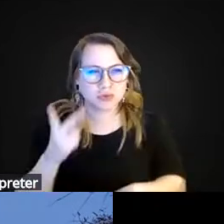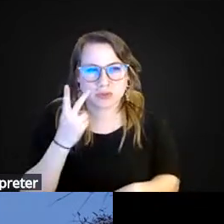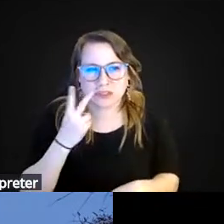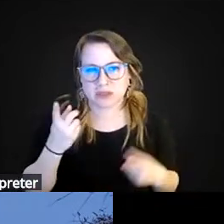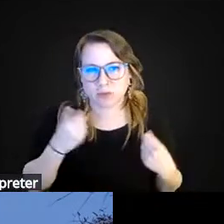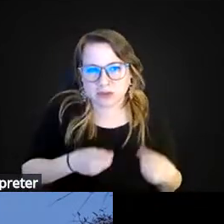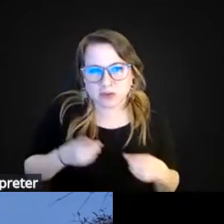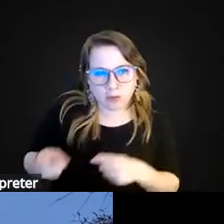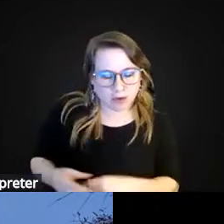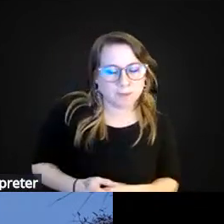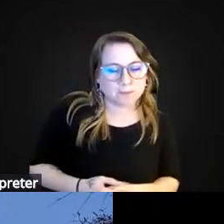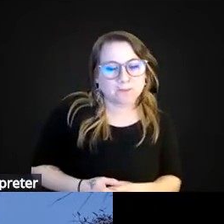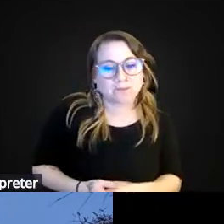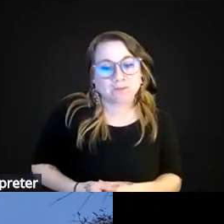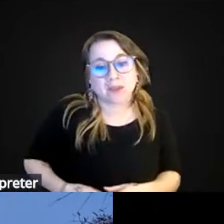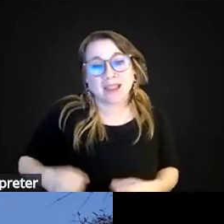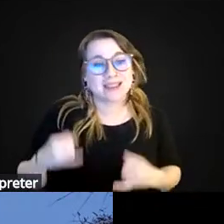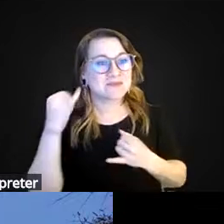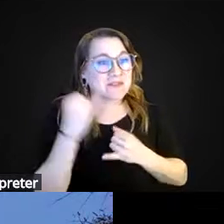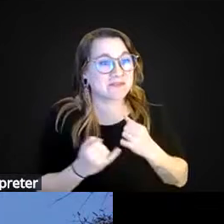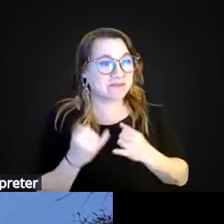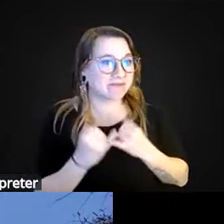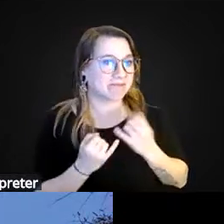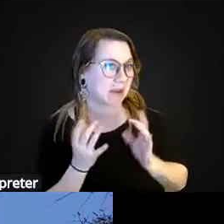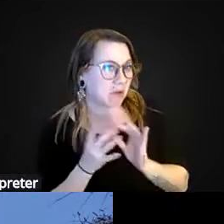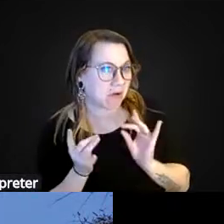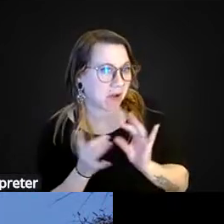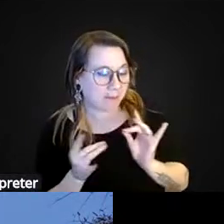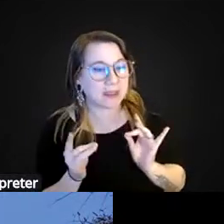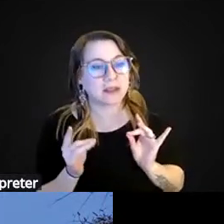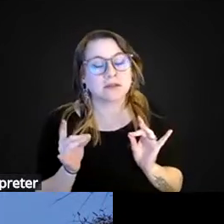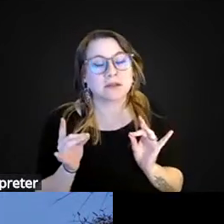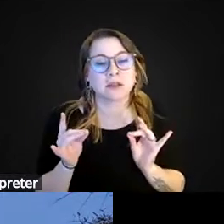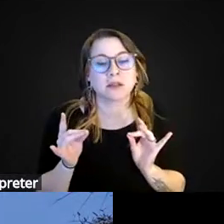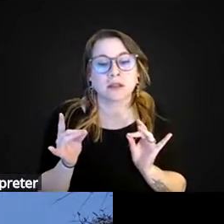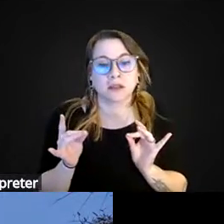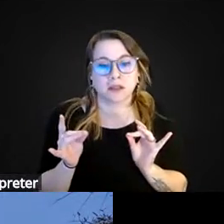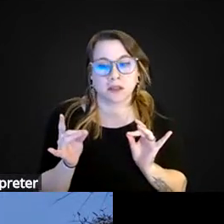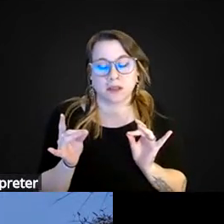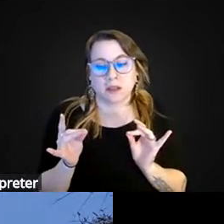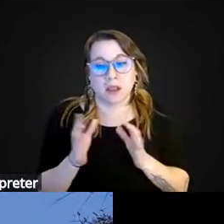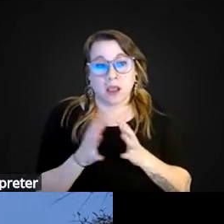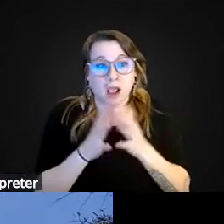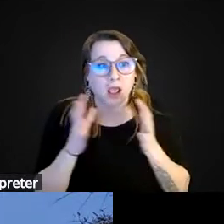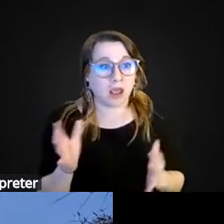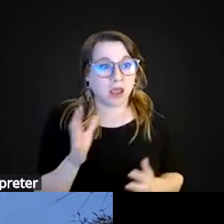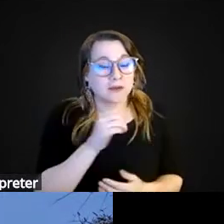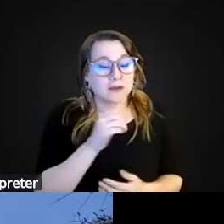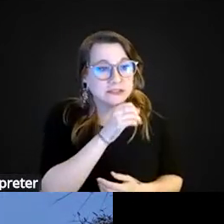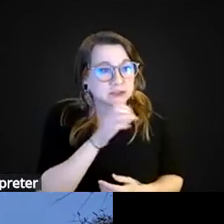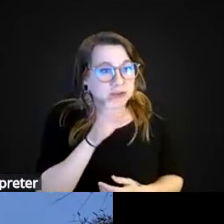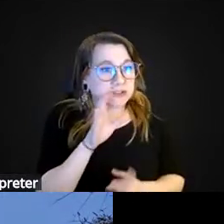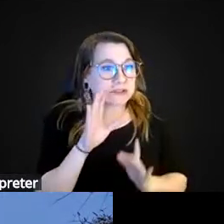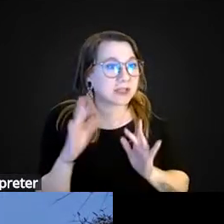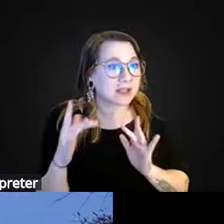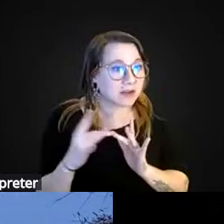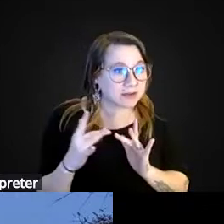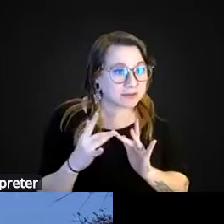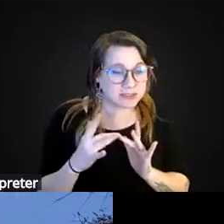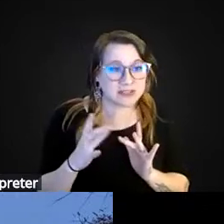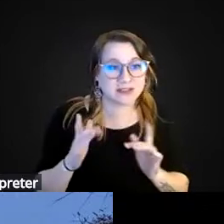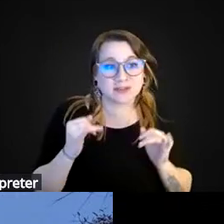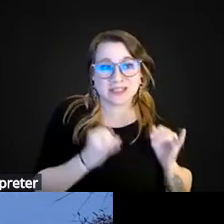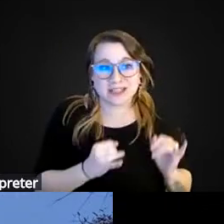final thing, a number of elderly individuals in 5D07 contacted me that there was an individual